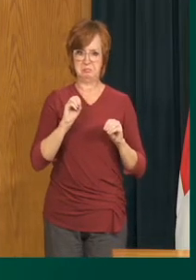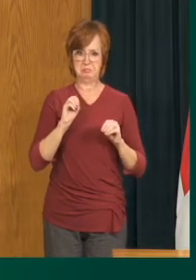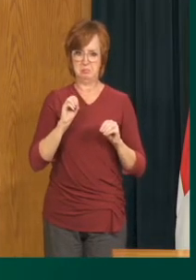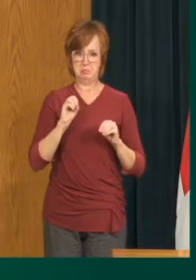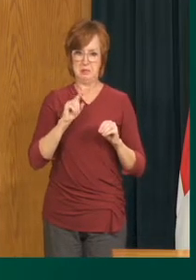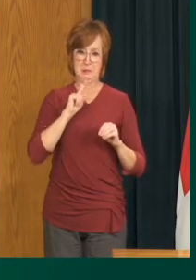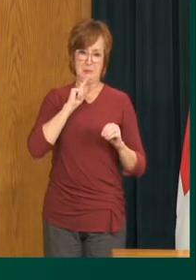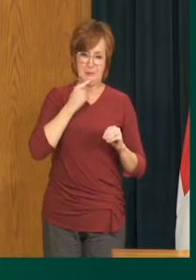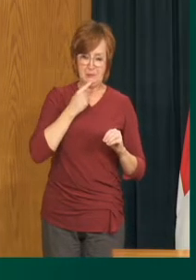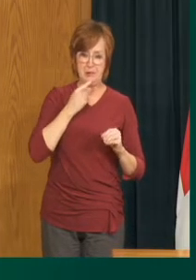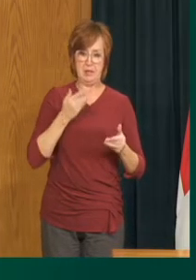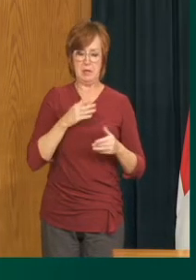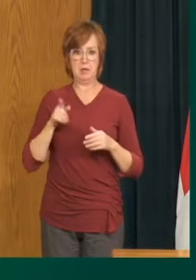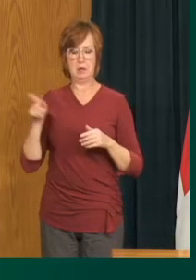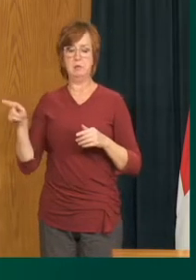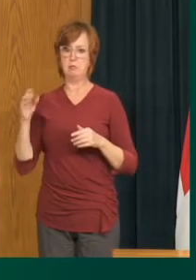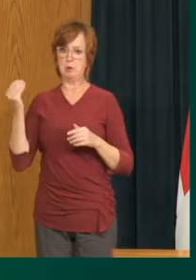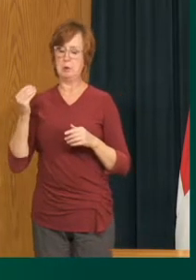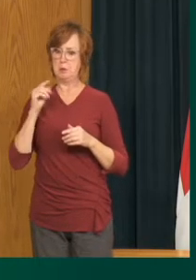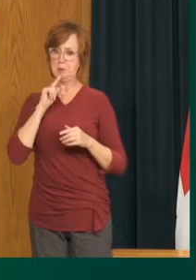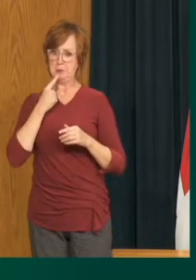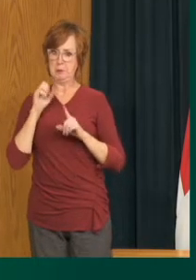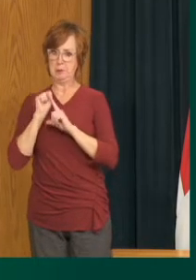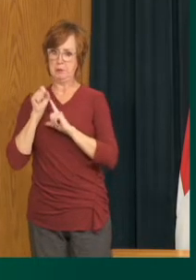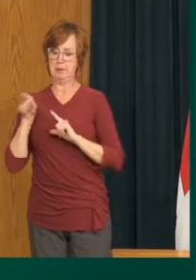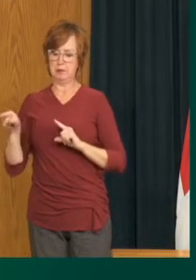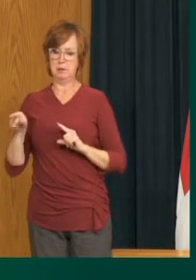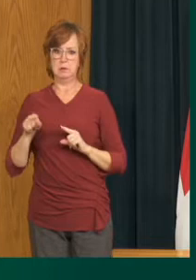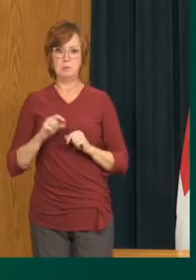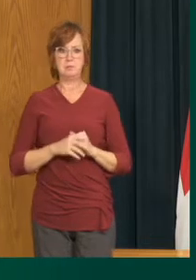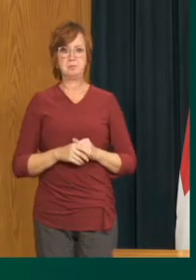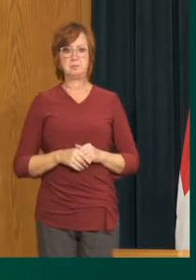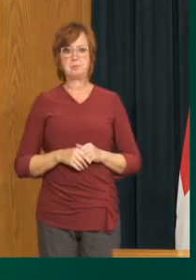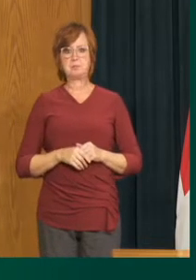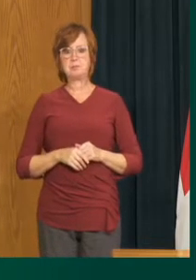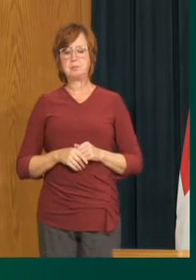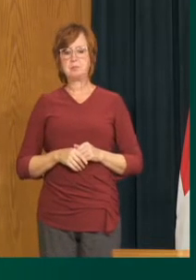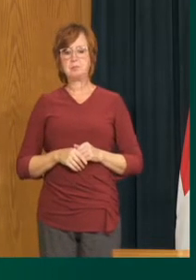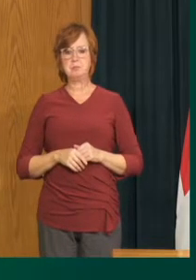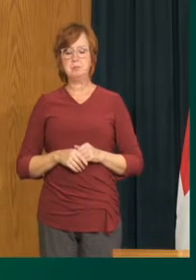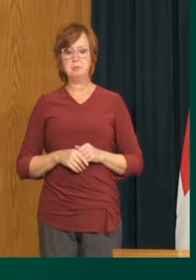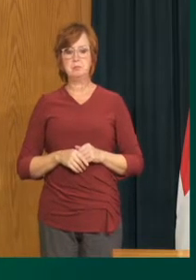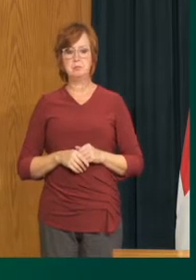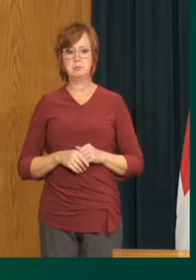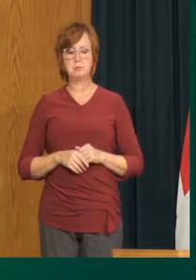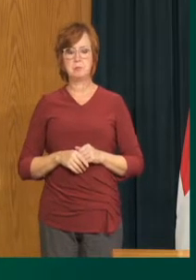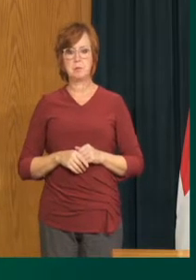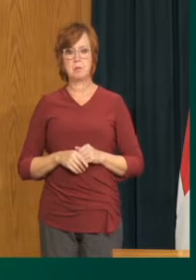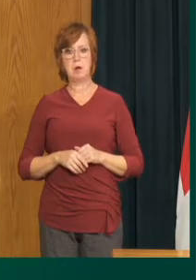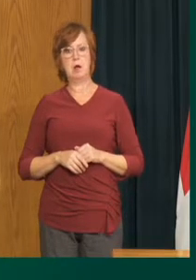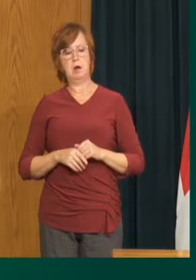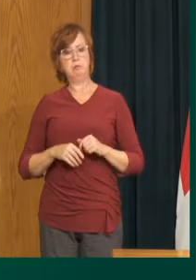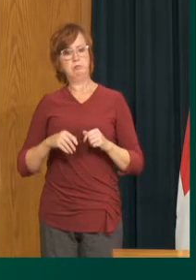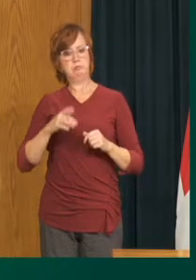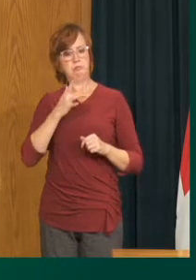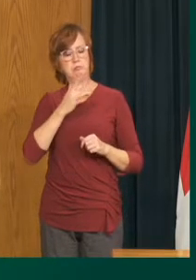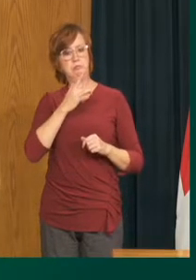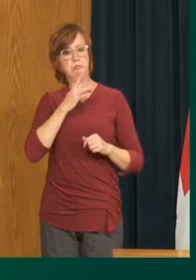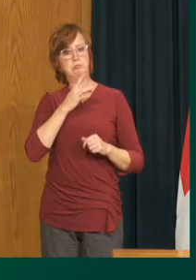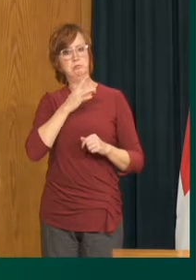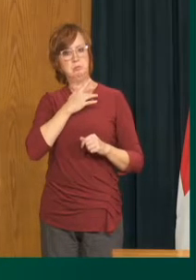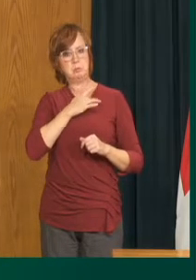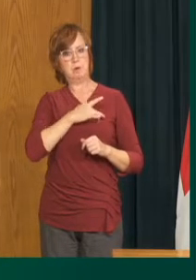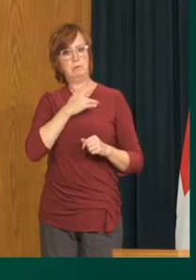To be reactive is, by far and away, with the odd exception, the people in this province are adhering to the public